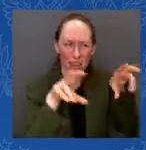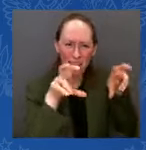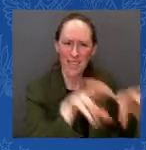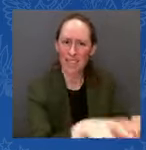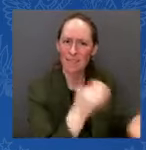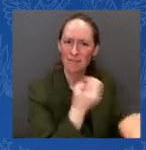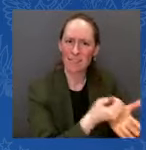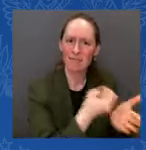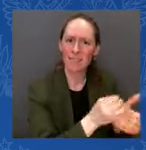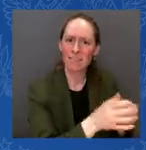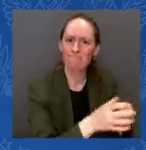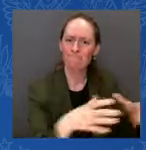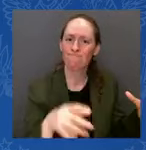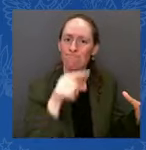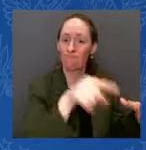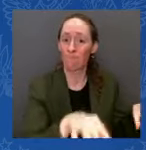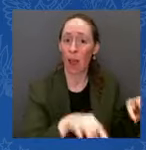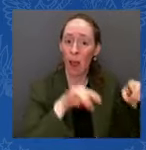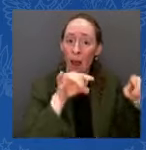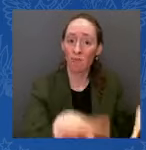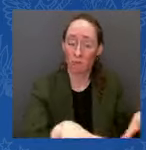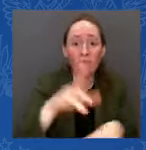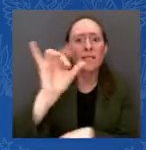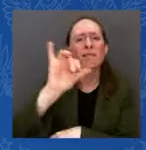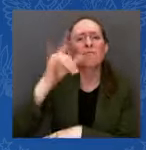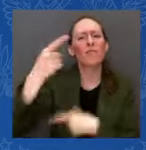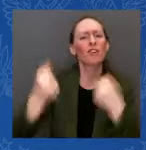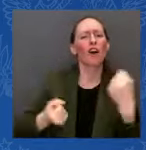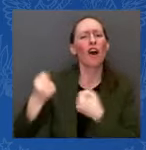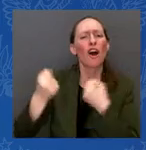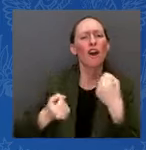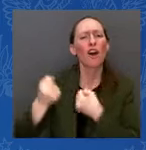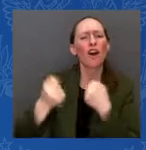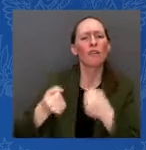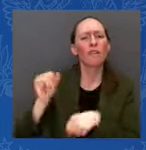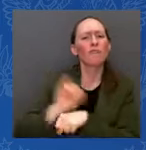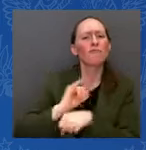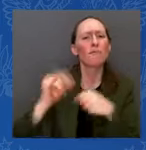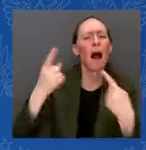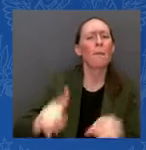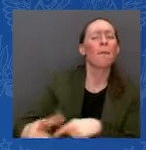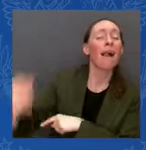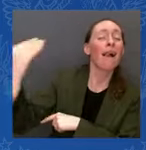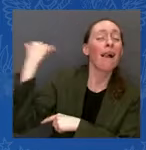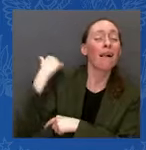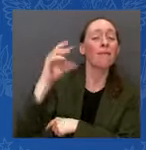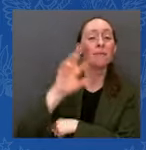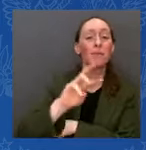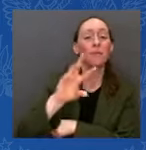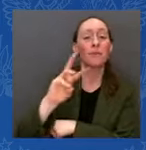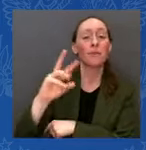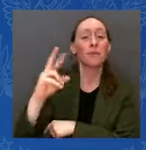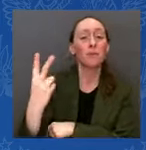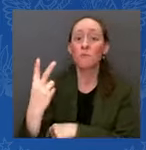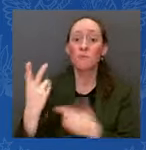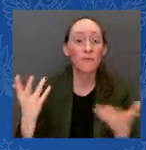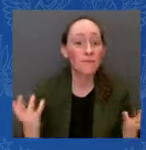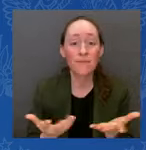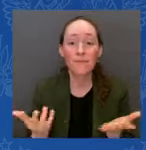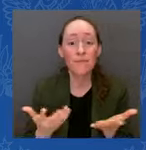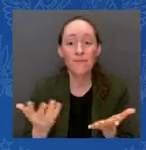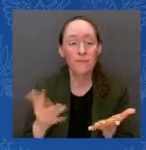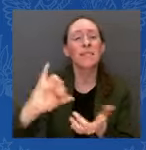II period. And just as the vision of my predecessors, Curtin and Chifley, in creating our automotive